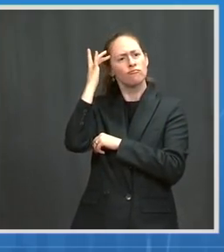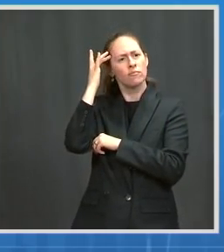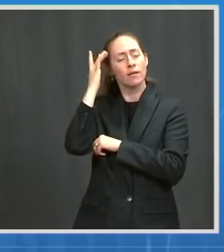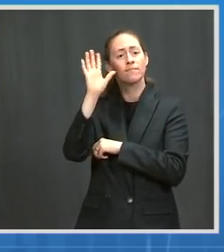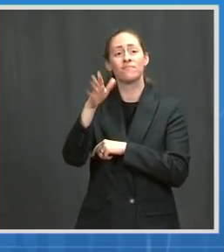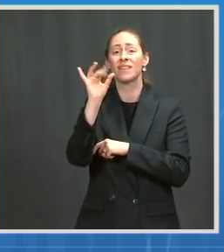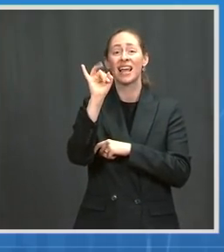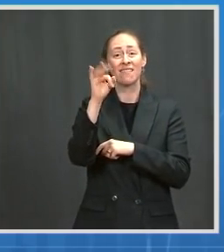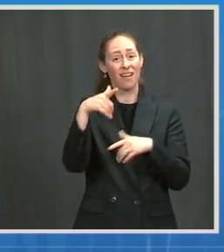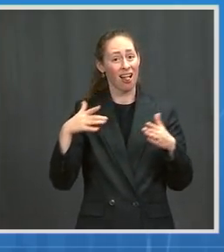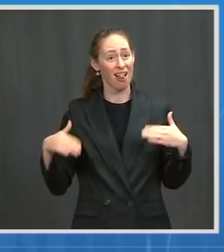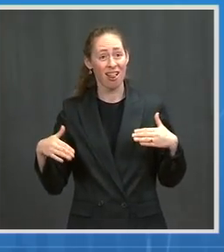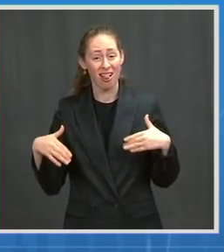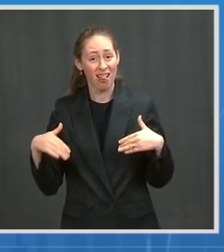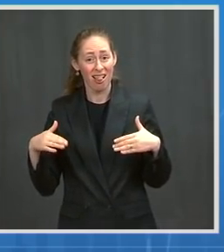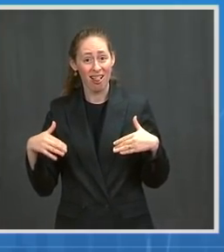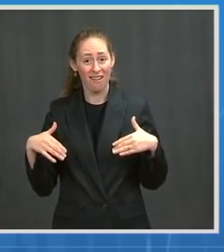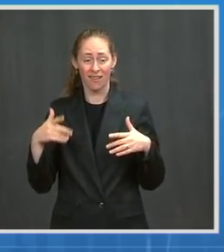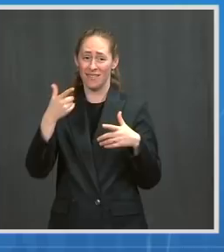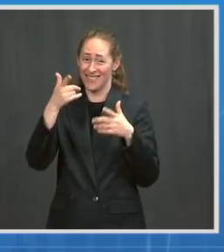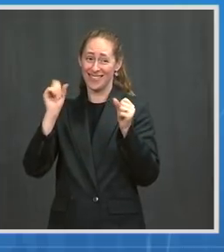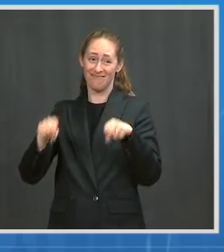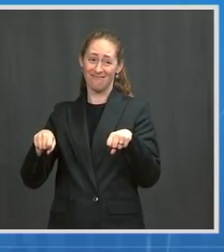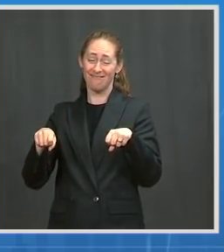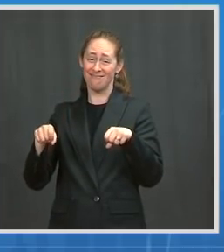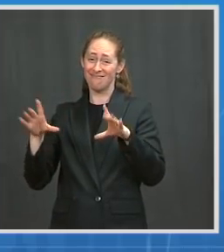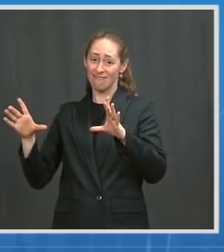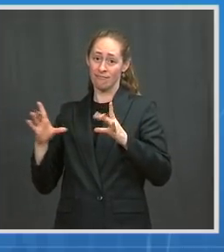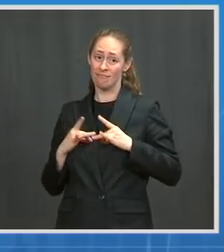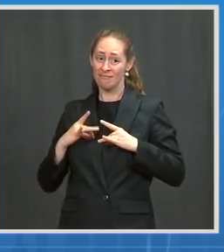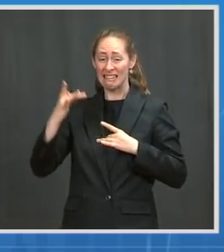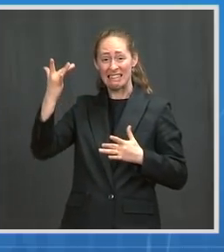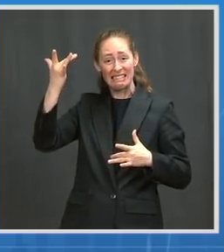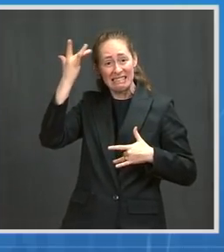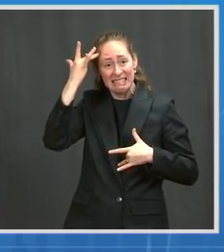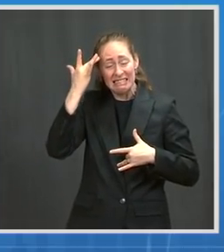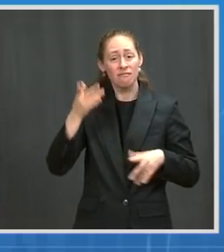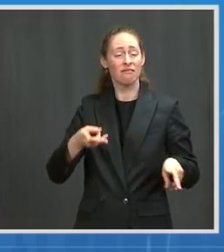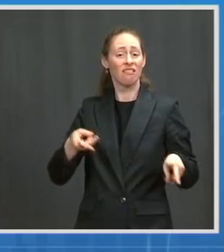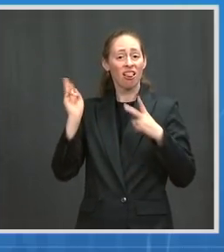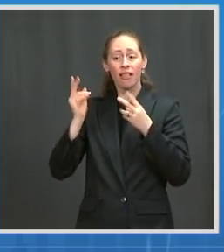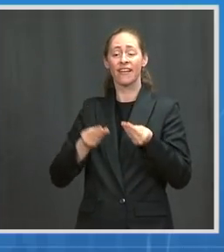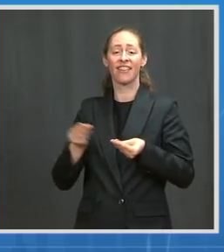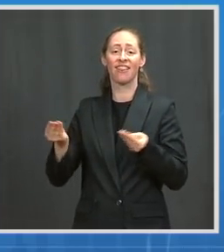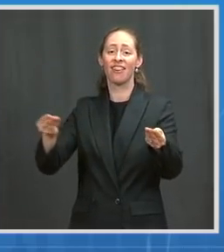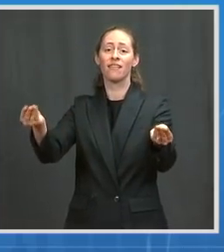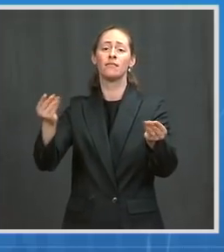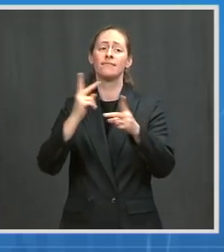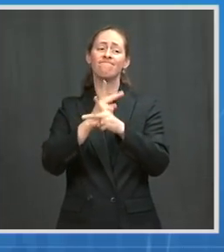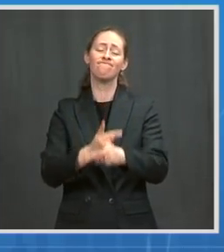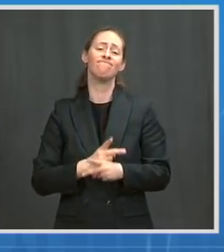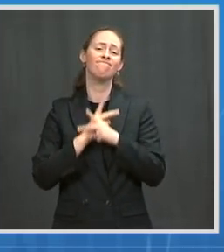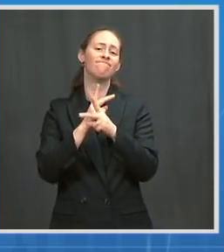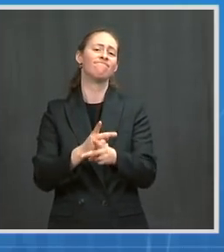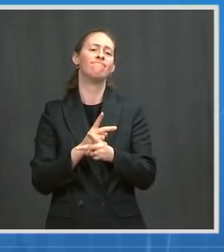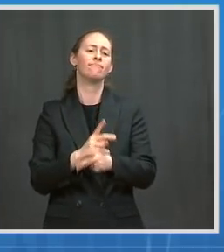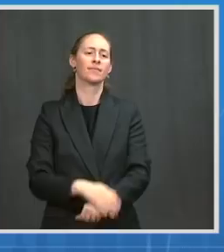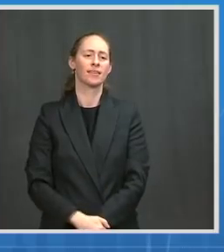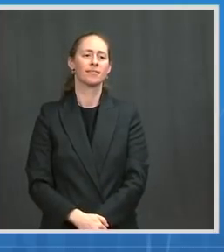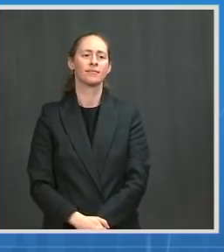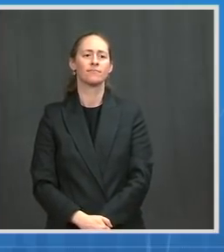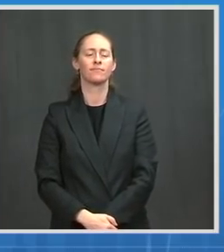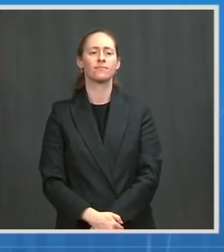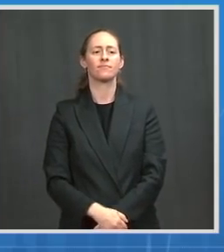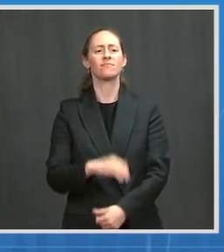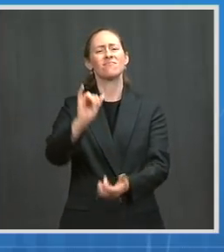unvaccinated, you're at risk of getting seriously ill or spreading the disease to others. This is why we are pushing so hard to